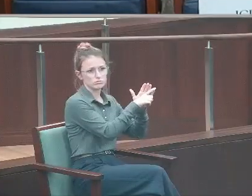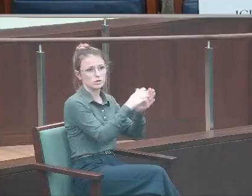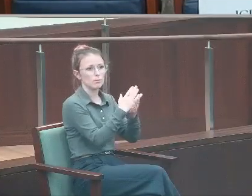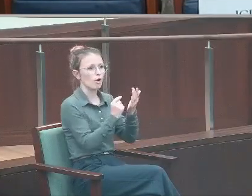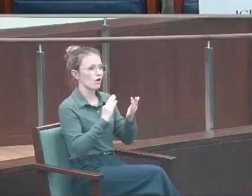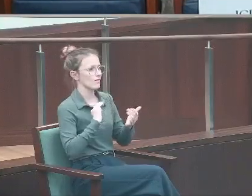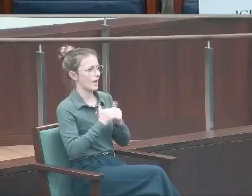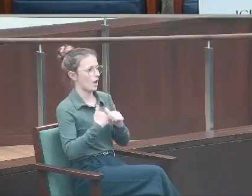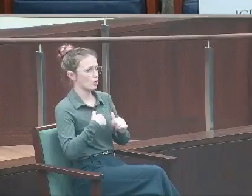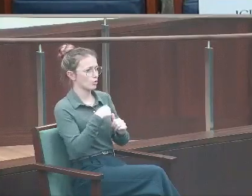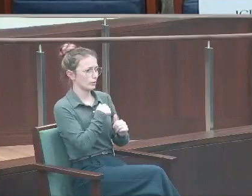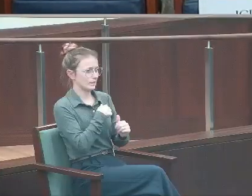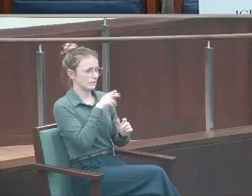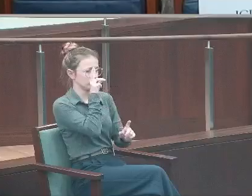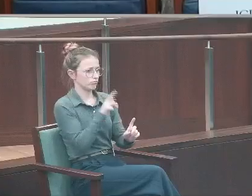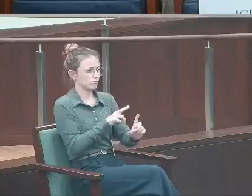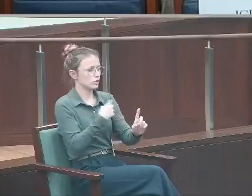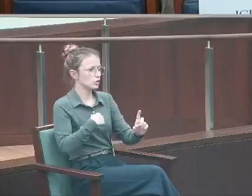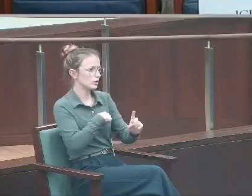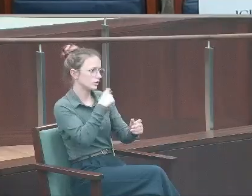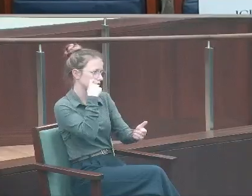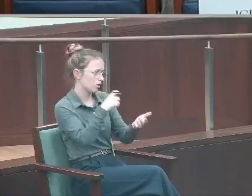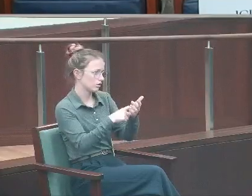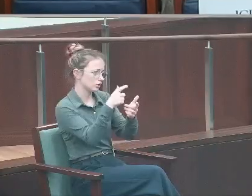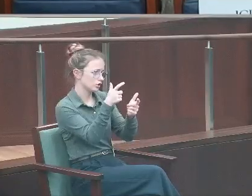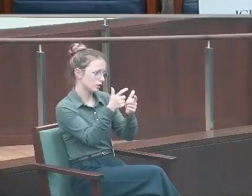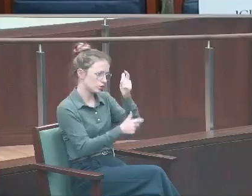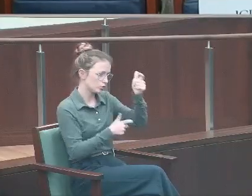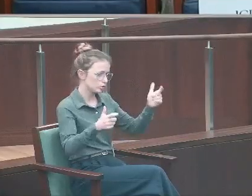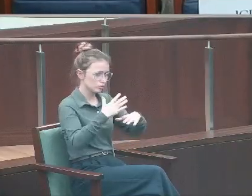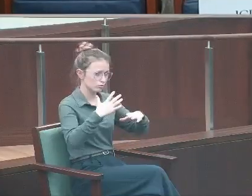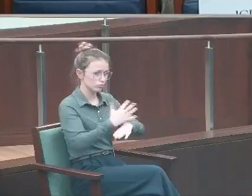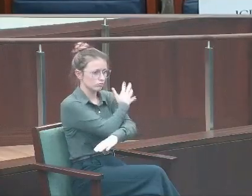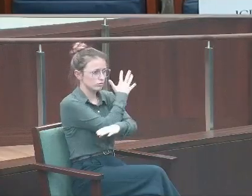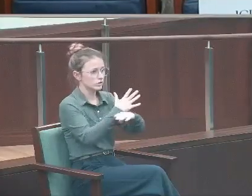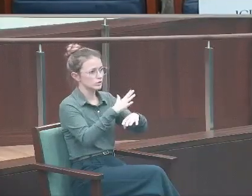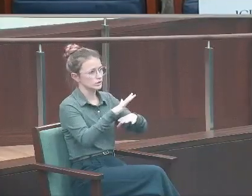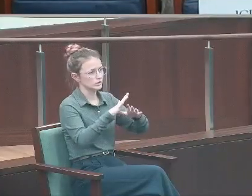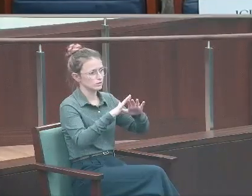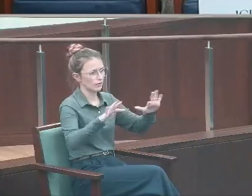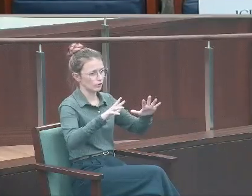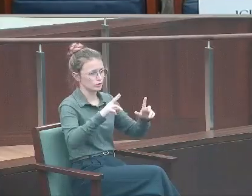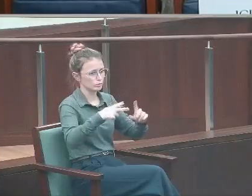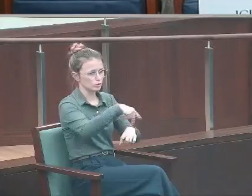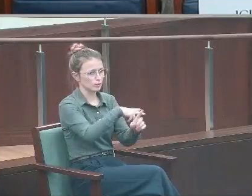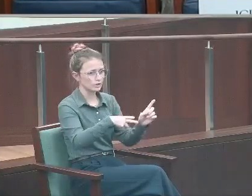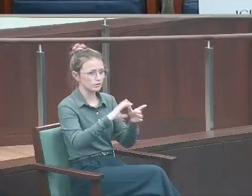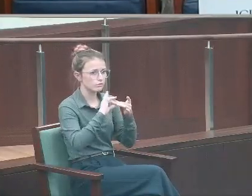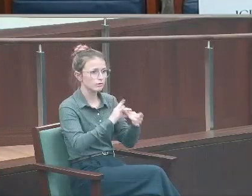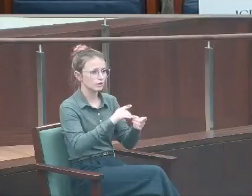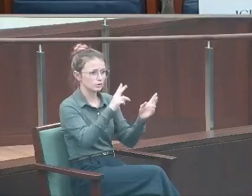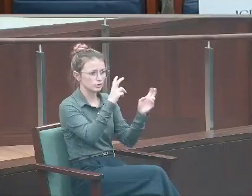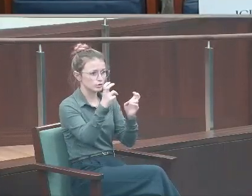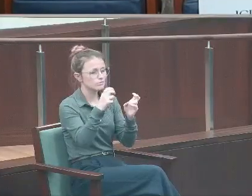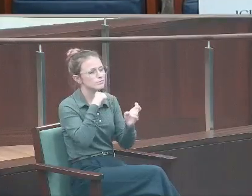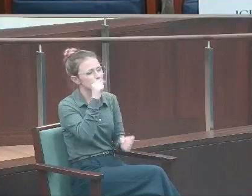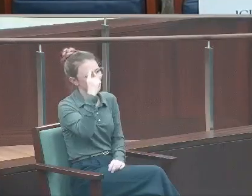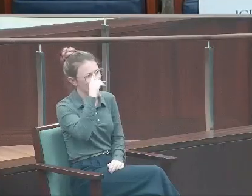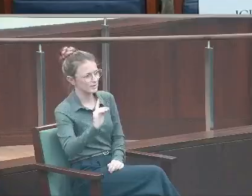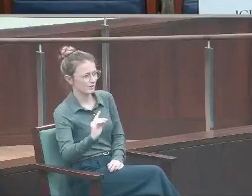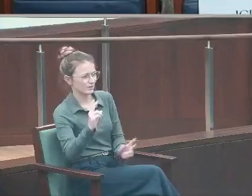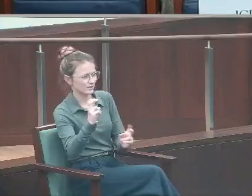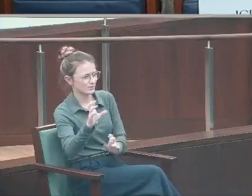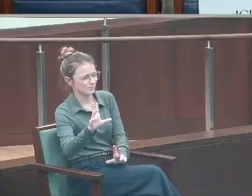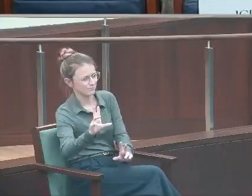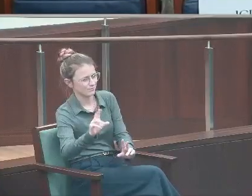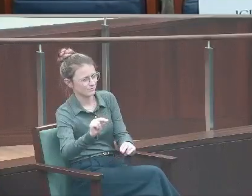we acknowledge a huge range of diverse perspectives on issues. We don't think about democracy as an issue. Democracy is not an